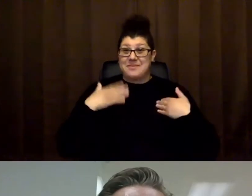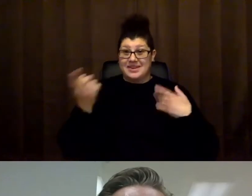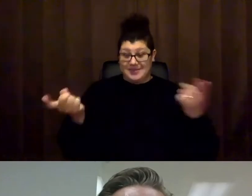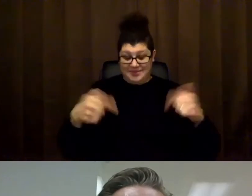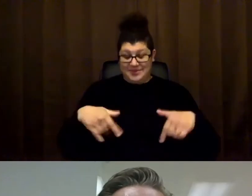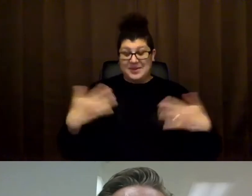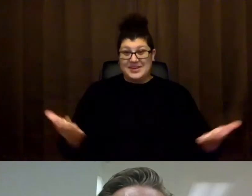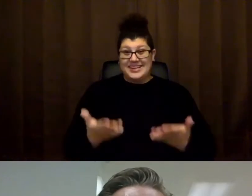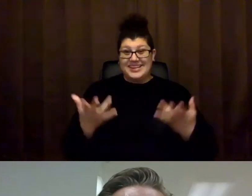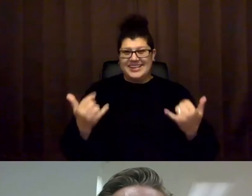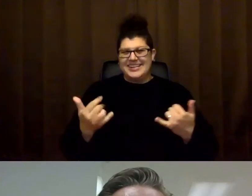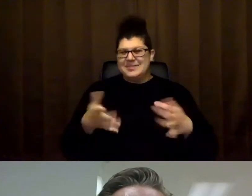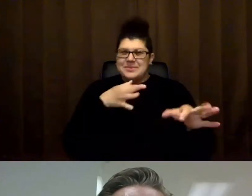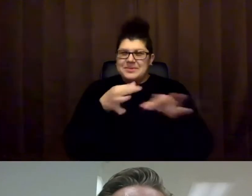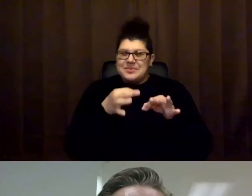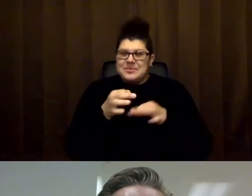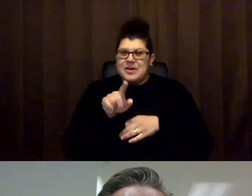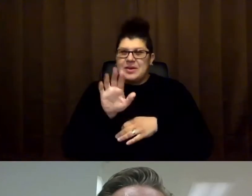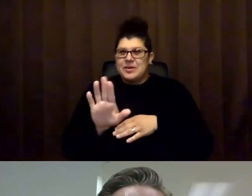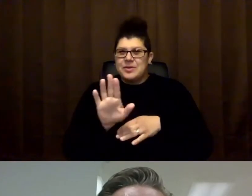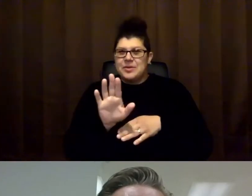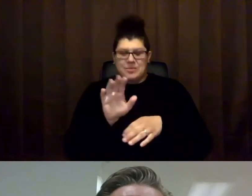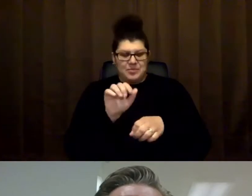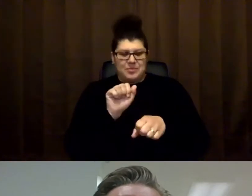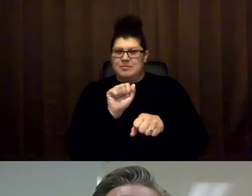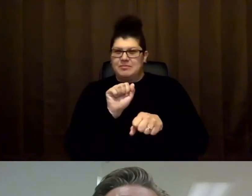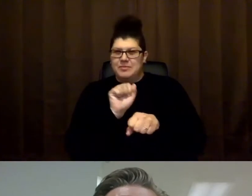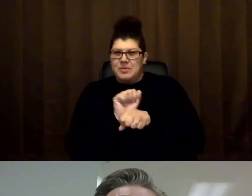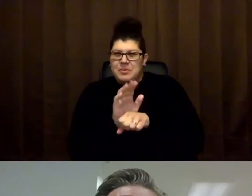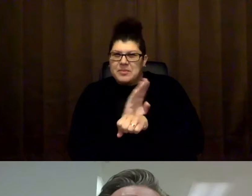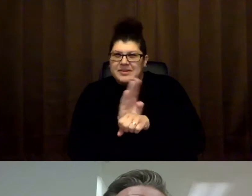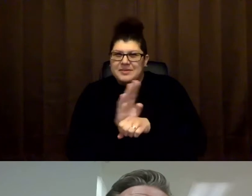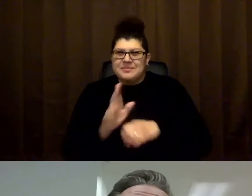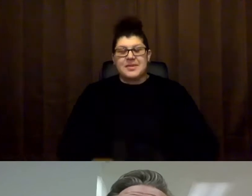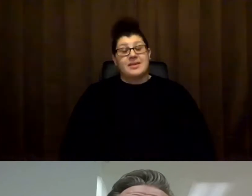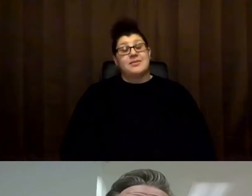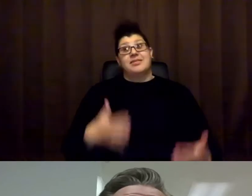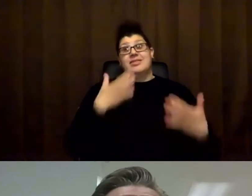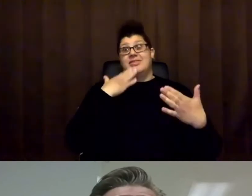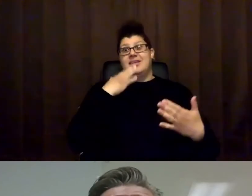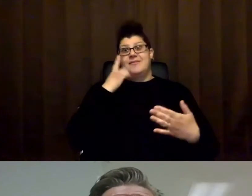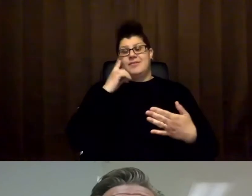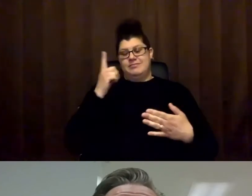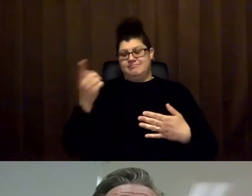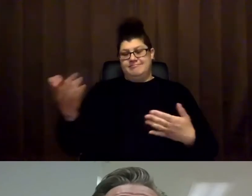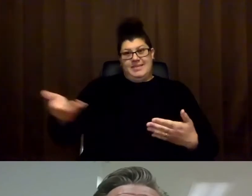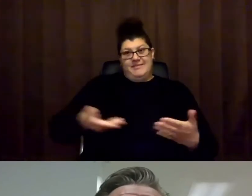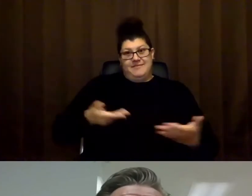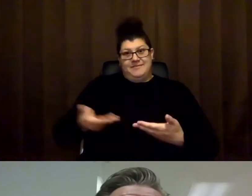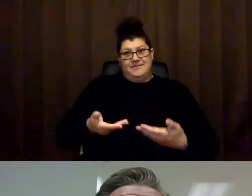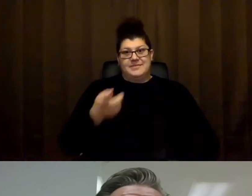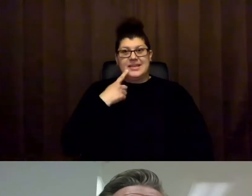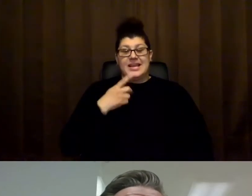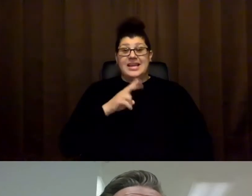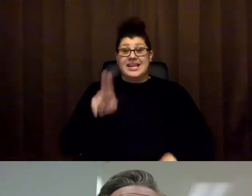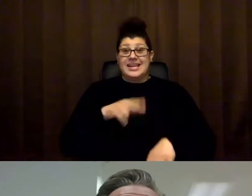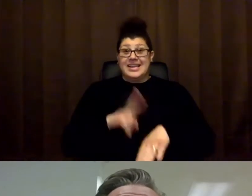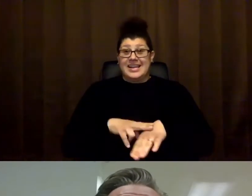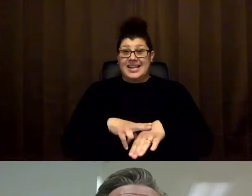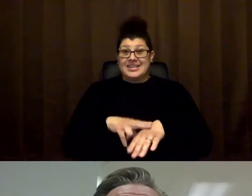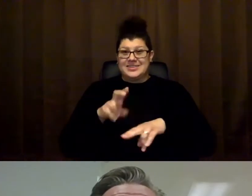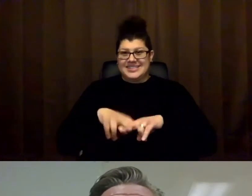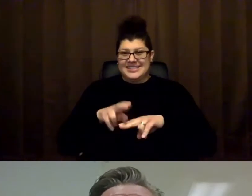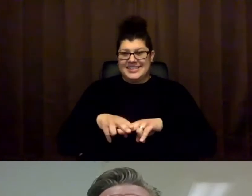about what you do at National Seating? Of course, thank you for having us. National Seating and Mobility provides a comprehensive line